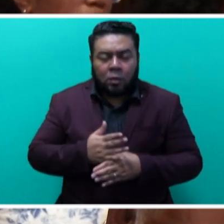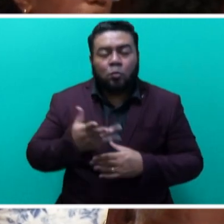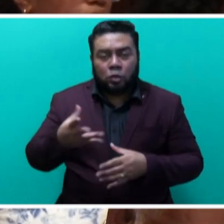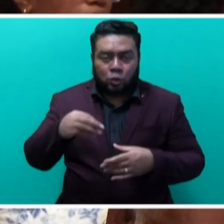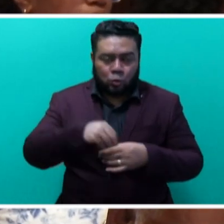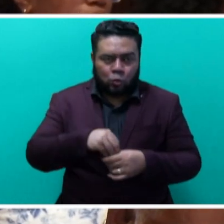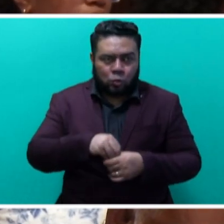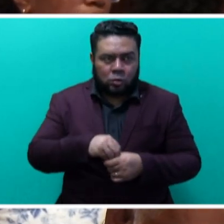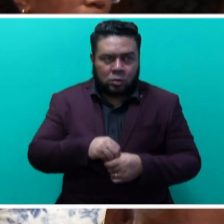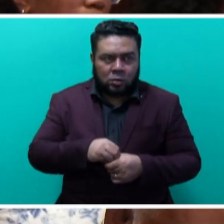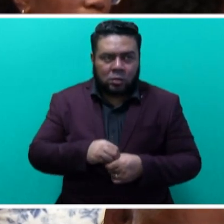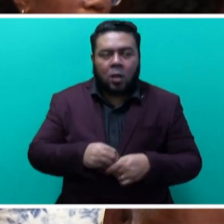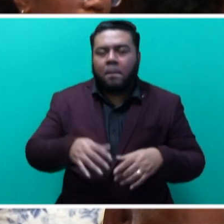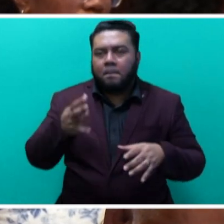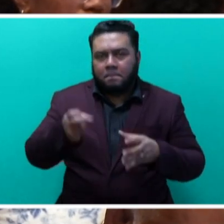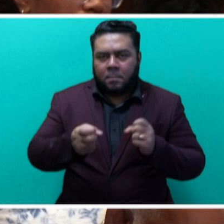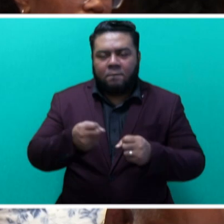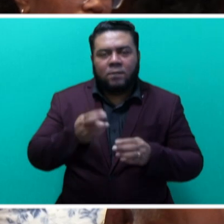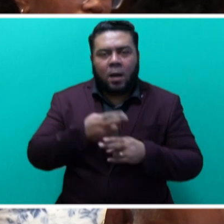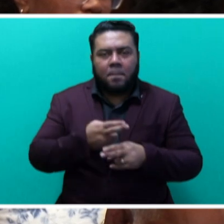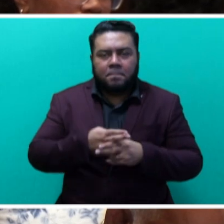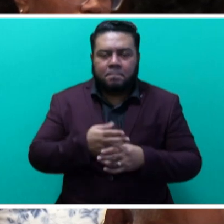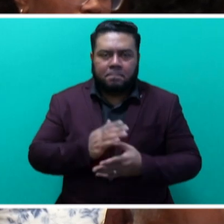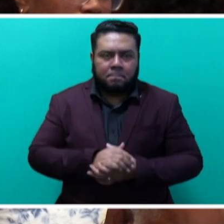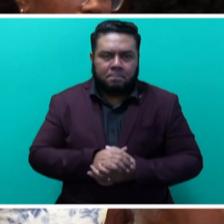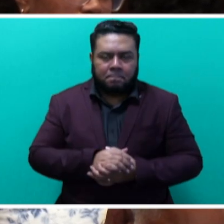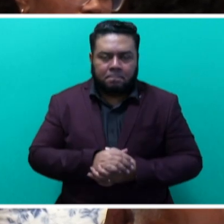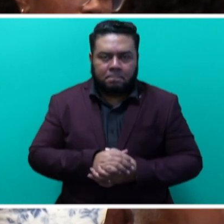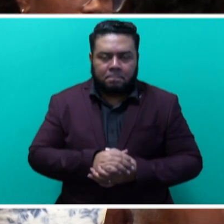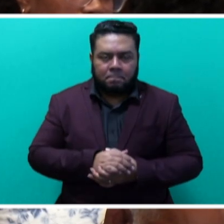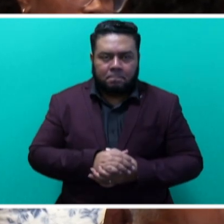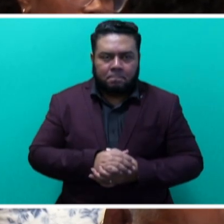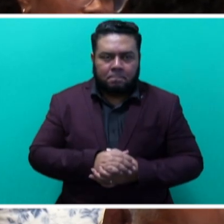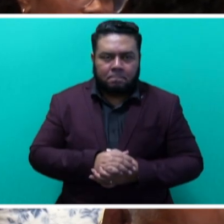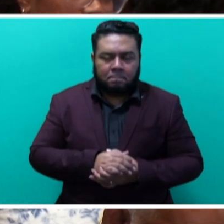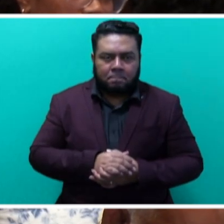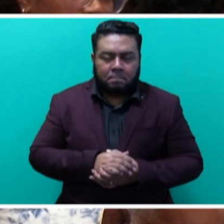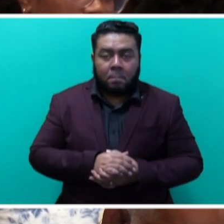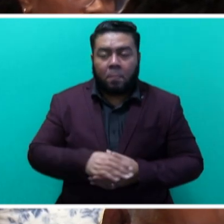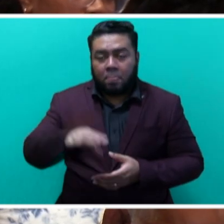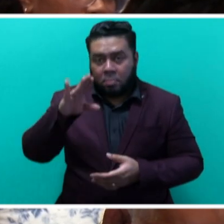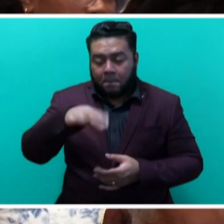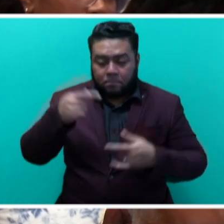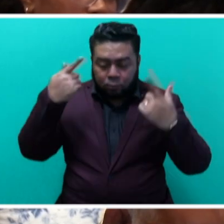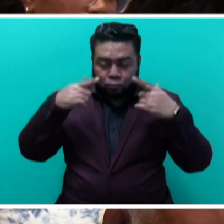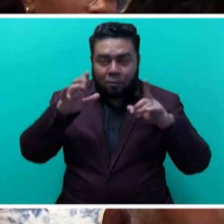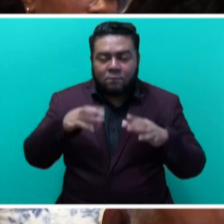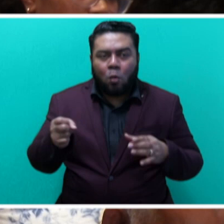includes dairy farming. In addition, the dairy sector has been hit